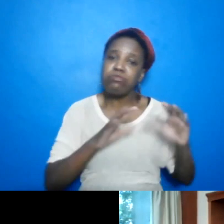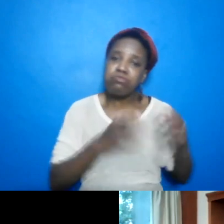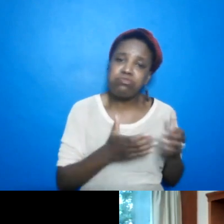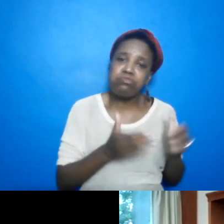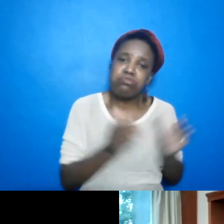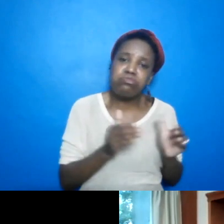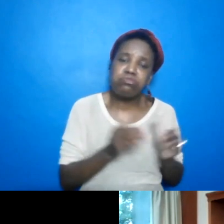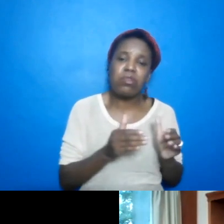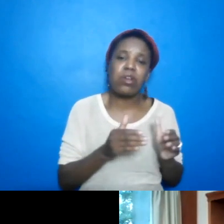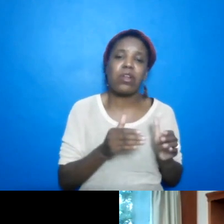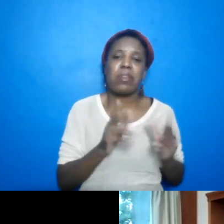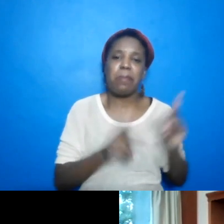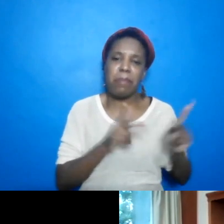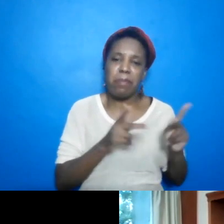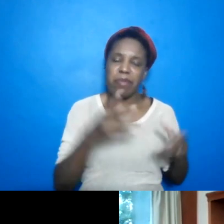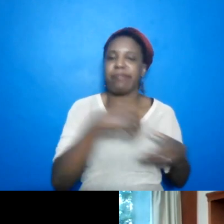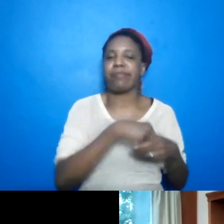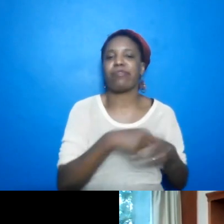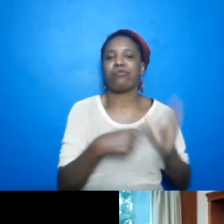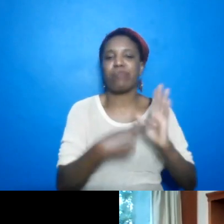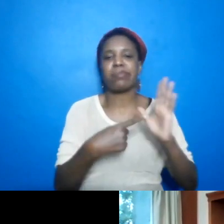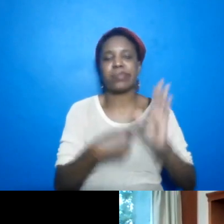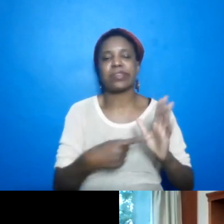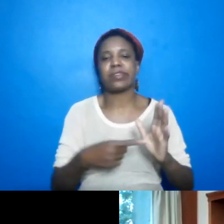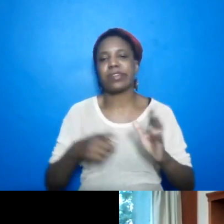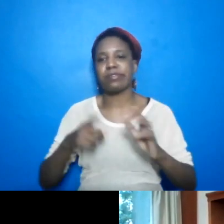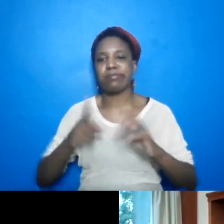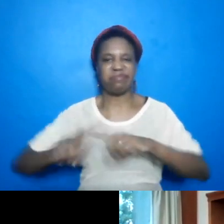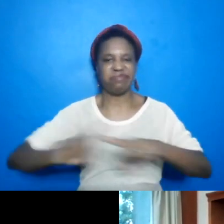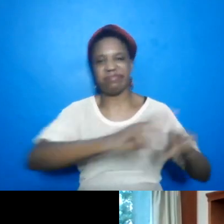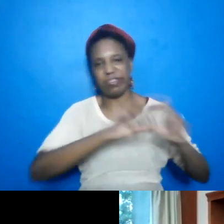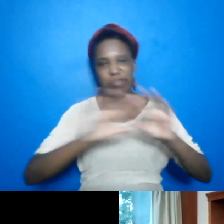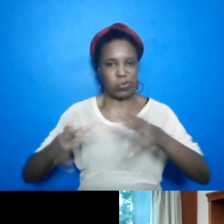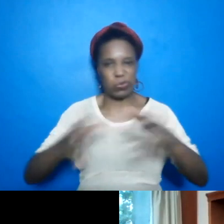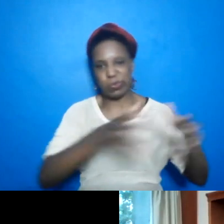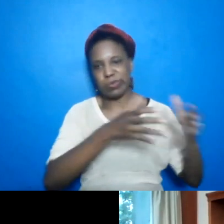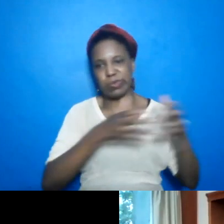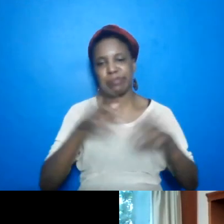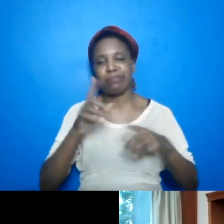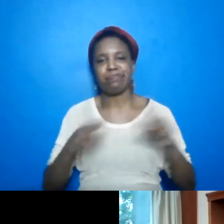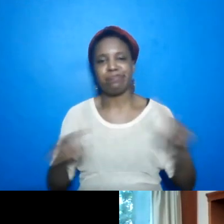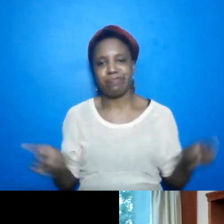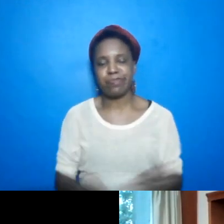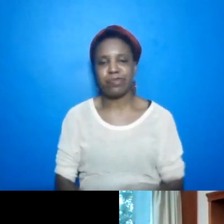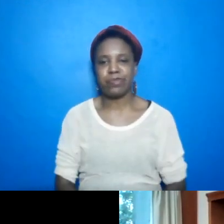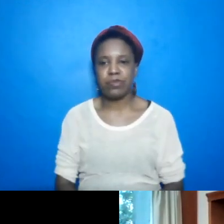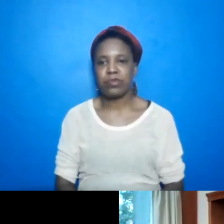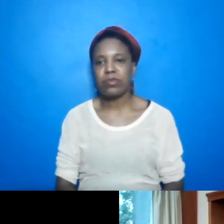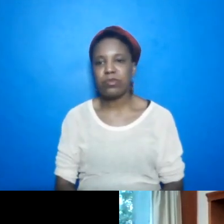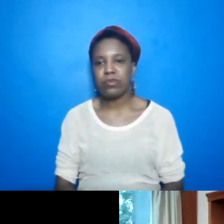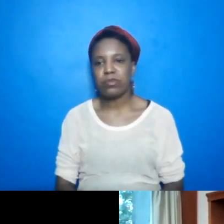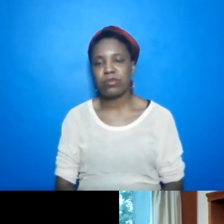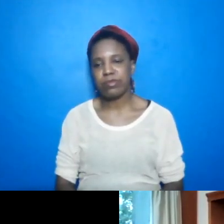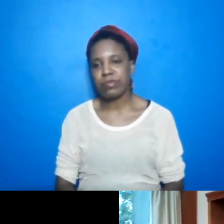different perspectives that can also, be constituents, not representative, but can be communicative constituents